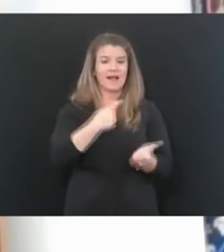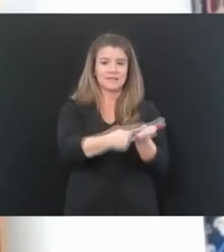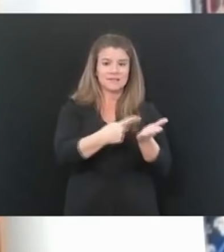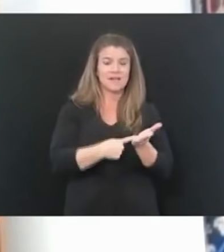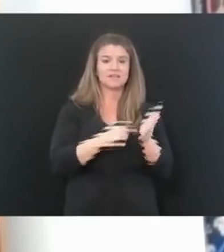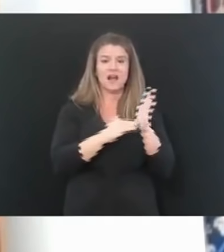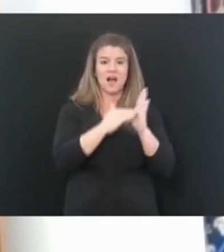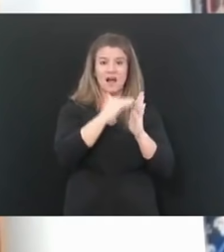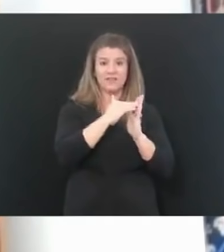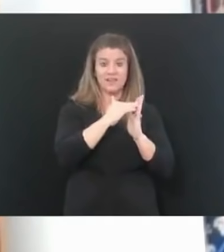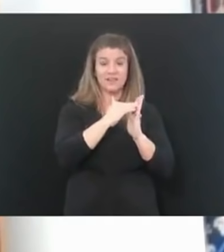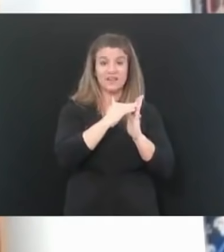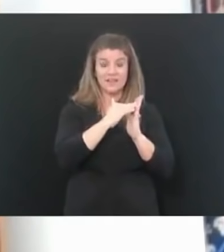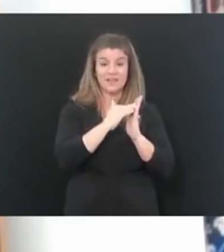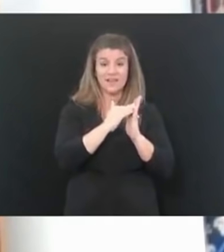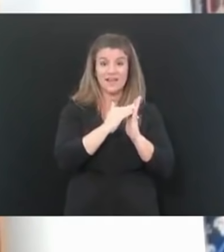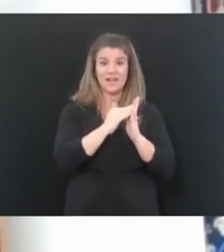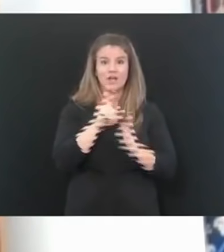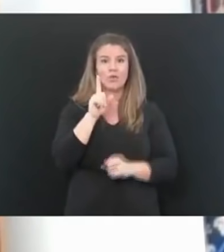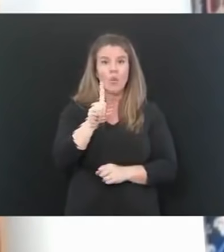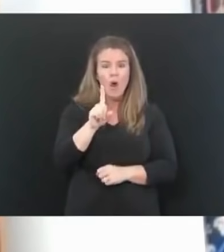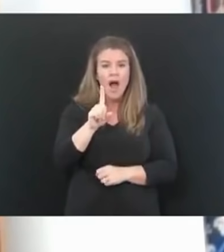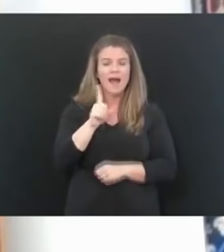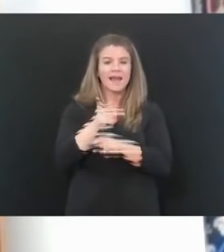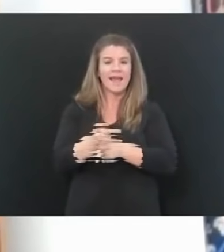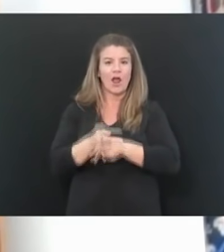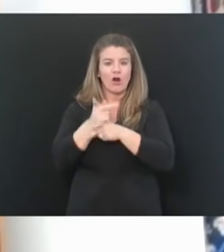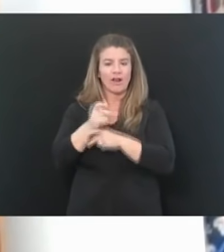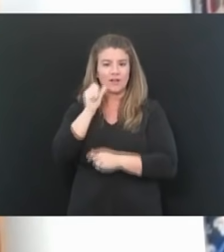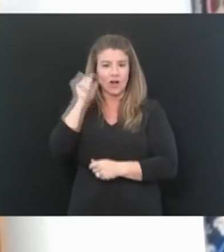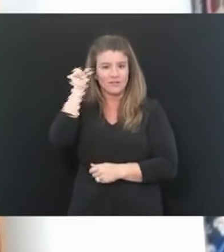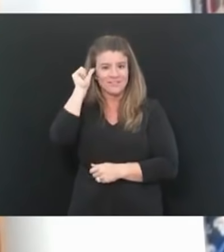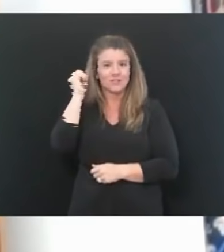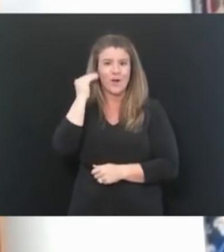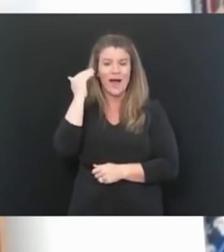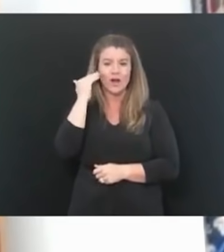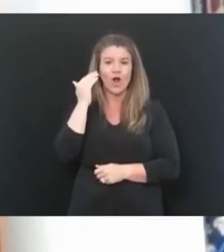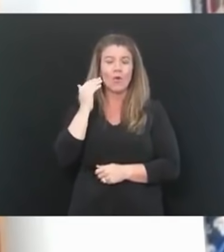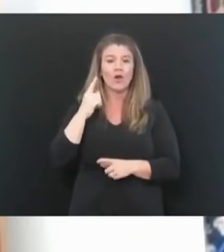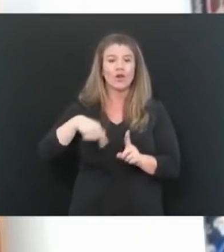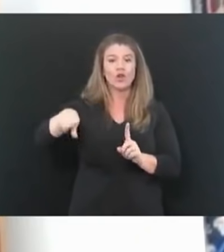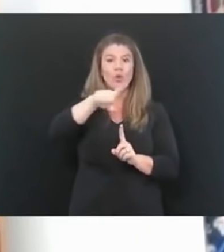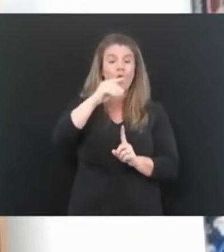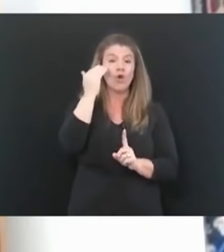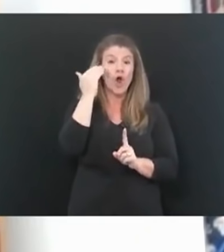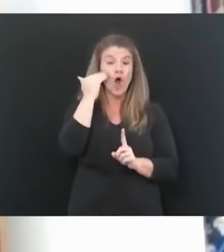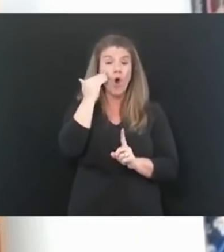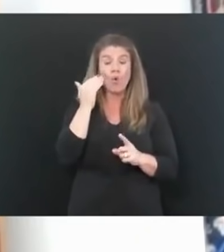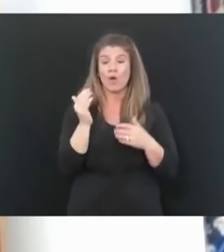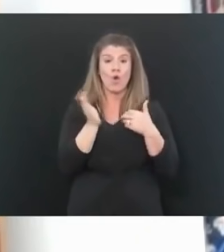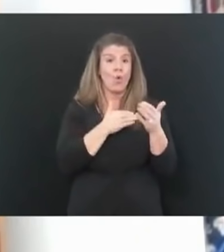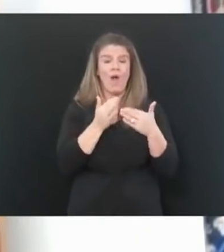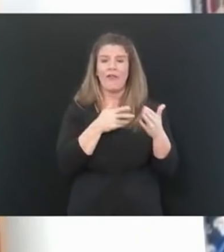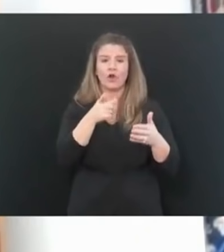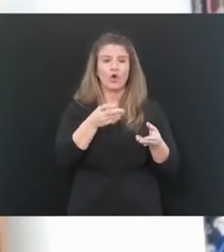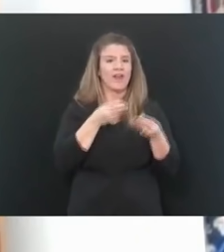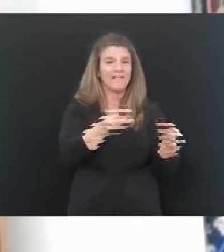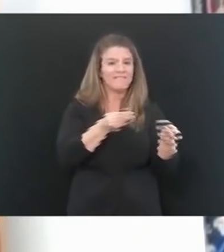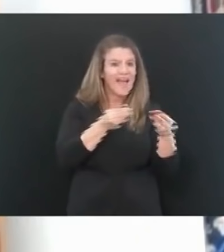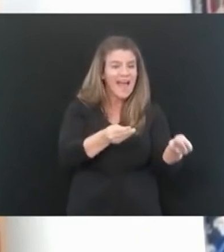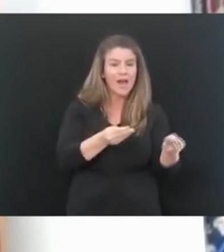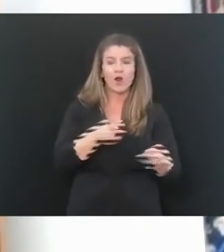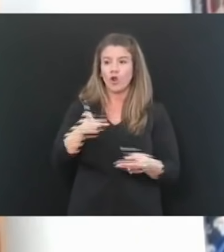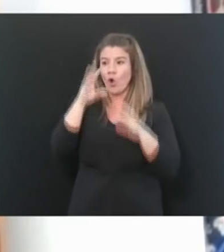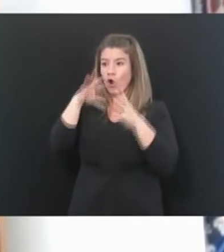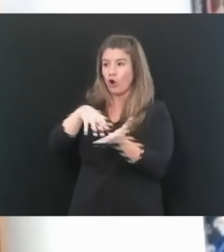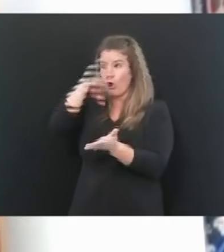one caring adult. And I think each and every one of the families and children out there need to know that whether it's be through the meals or the remote learning,